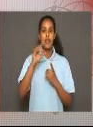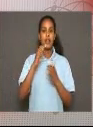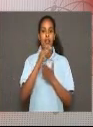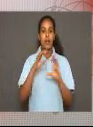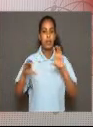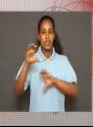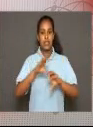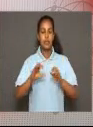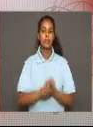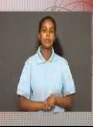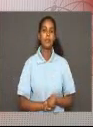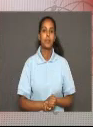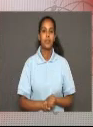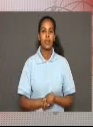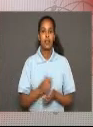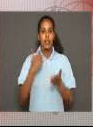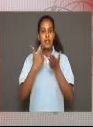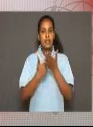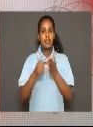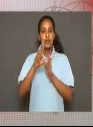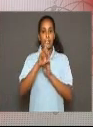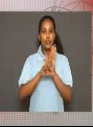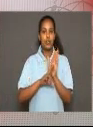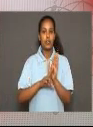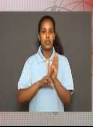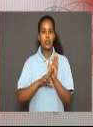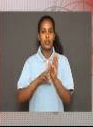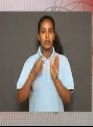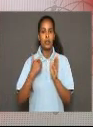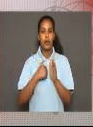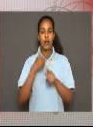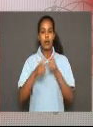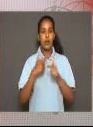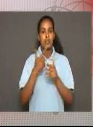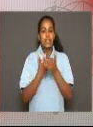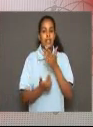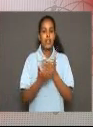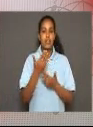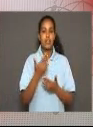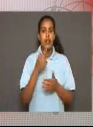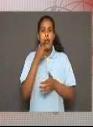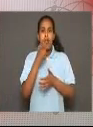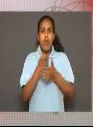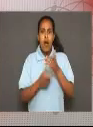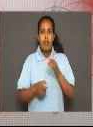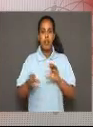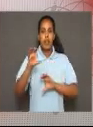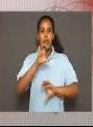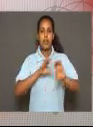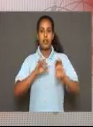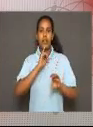chemistry. In this unit, we are going to discuss what